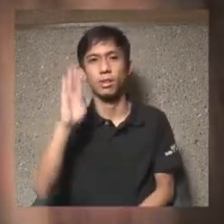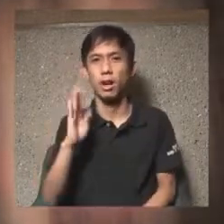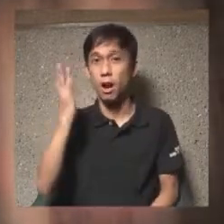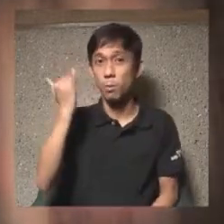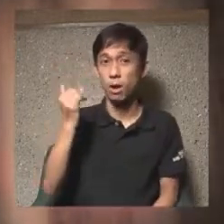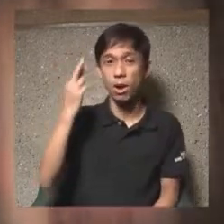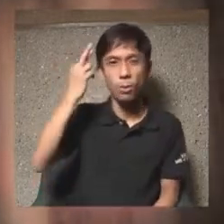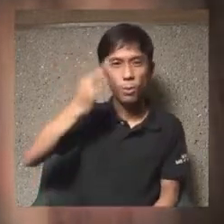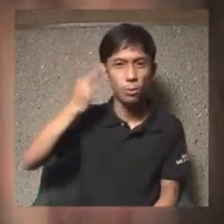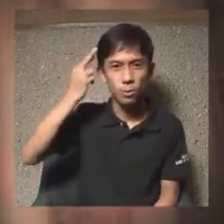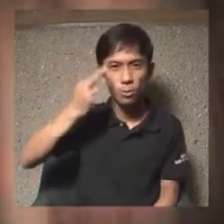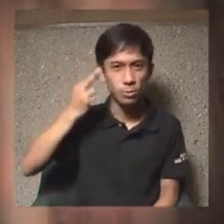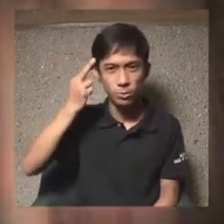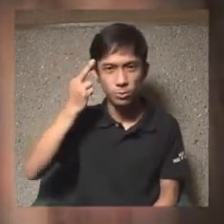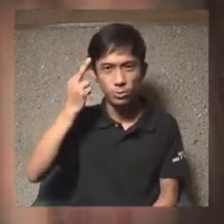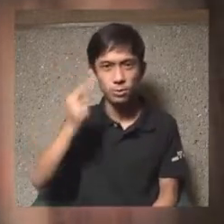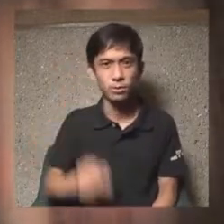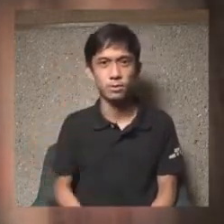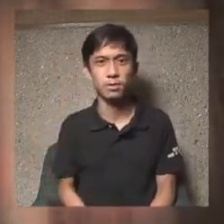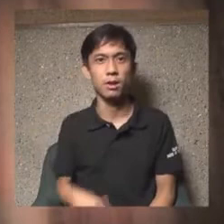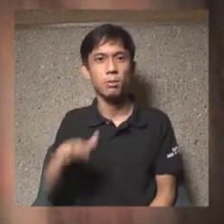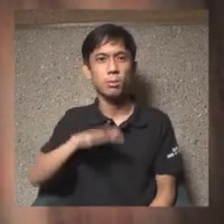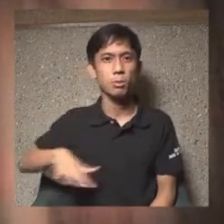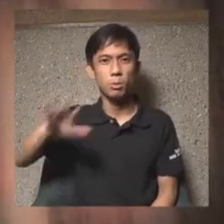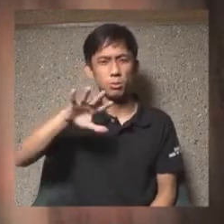Today, I'm encouraging you,